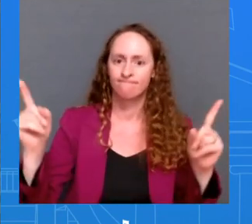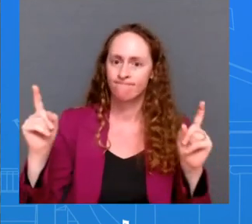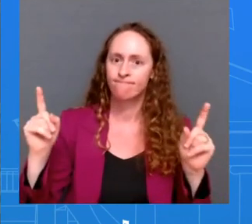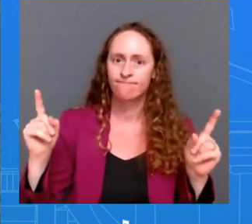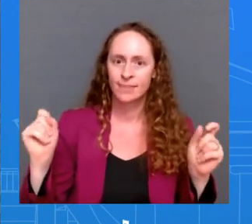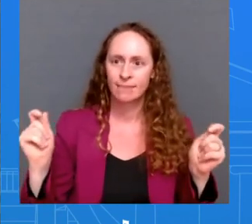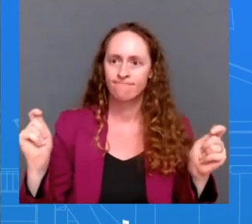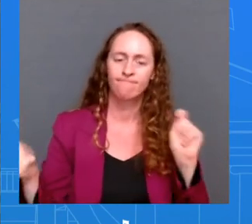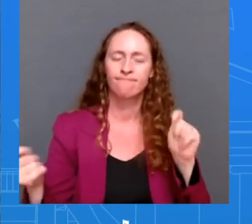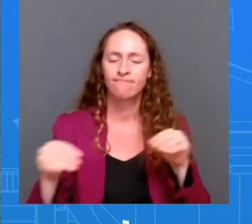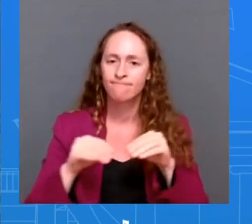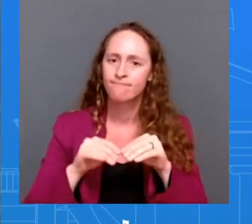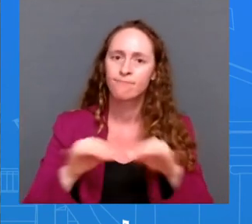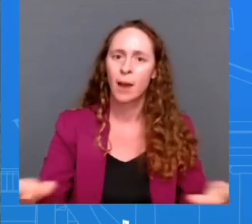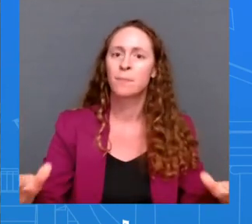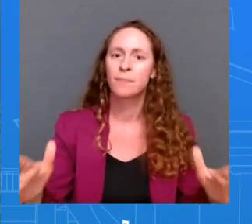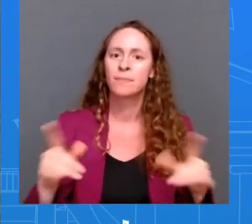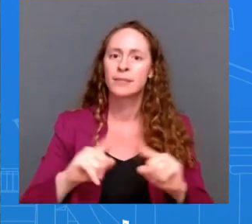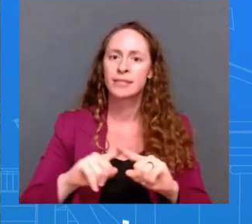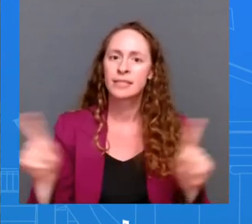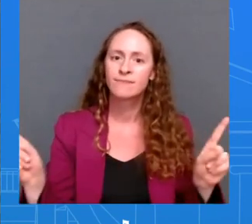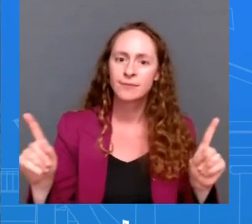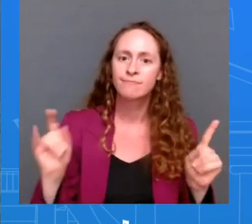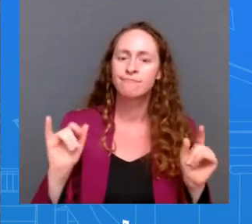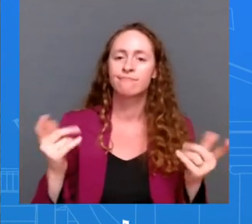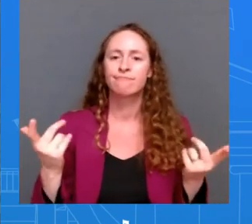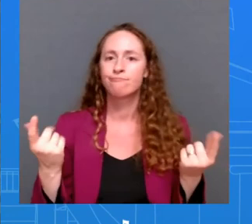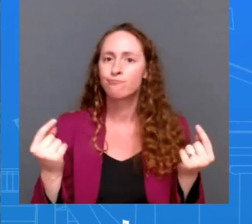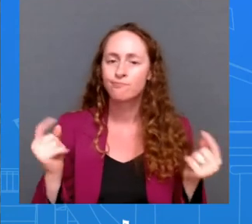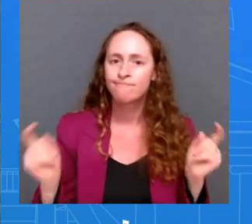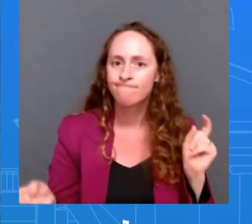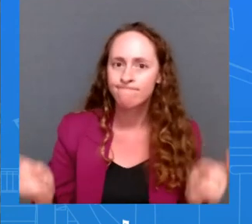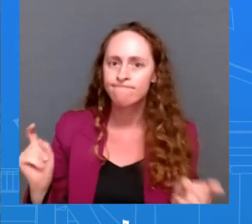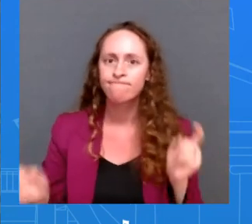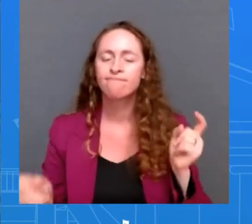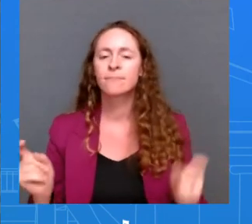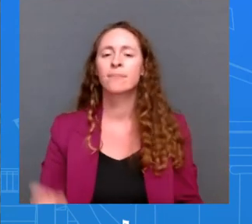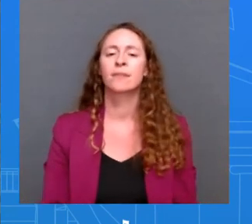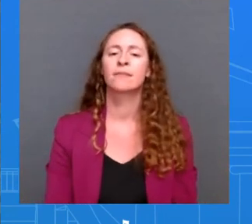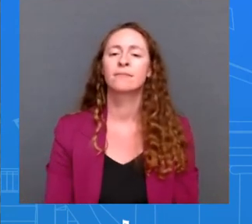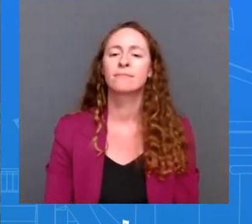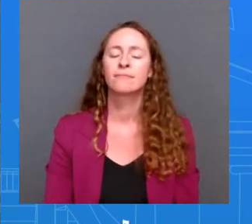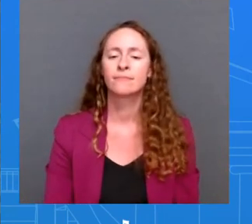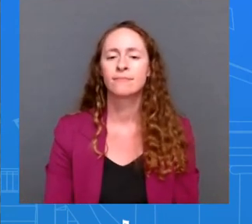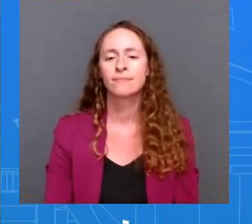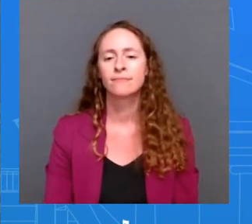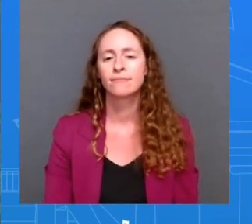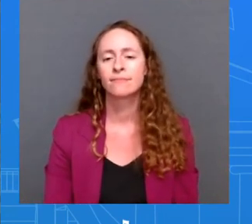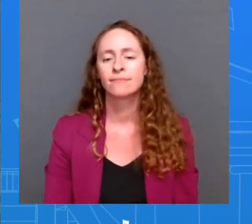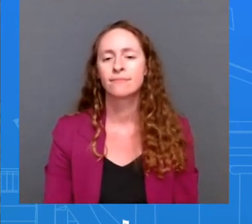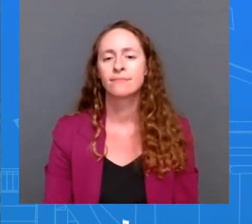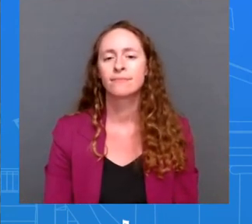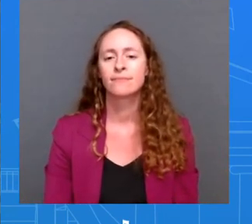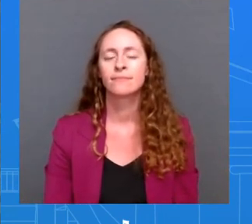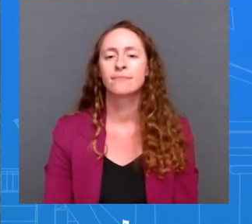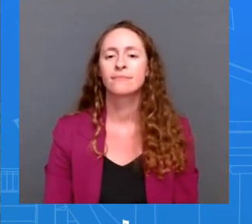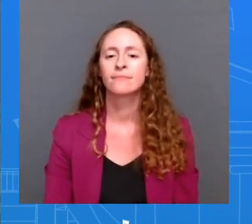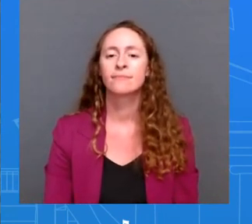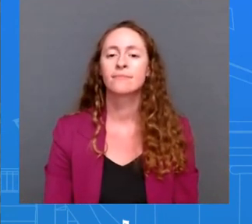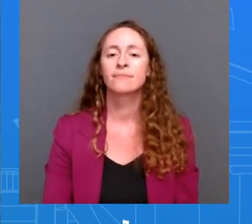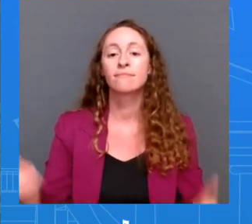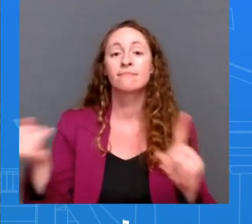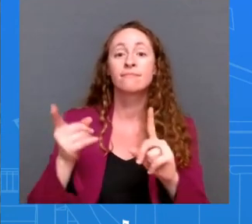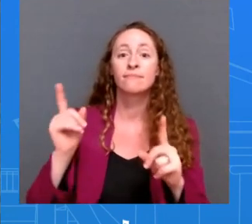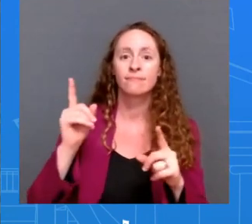rapidly, and we acknowledge that. When we first heard about the first couple of cases, we believe we met that